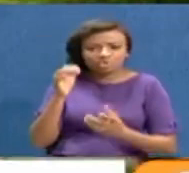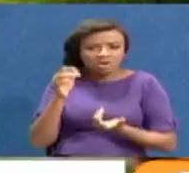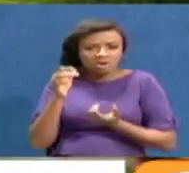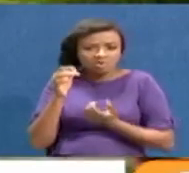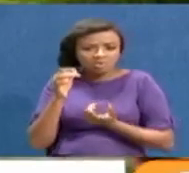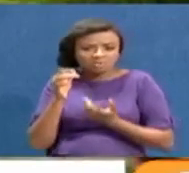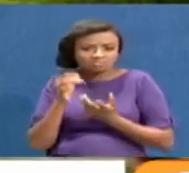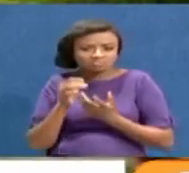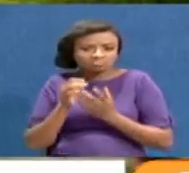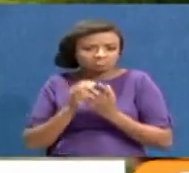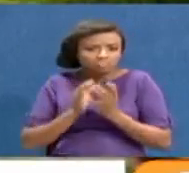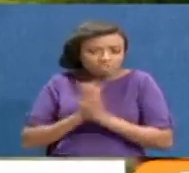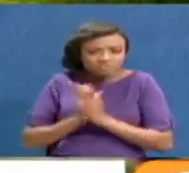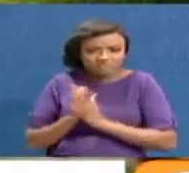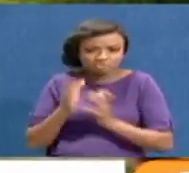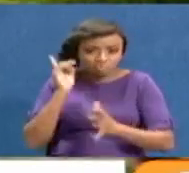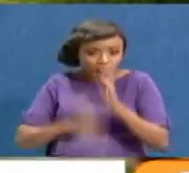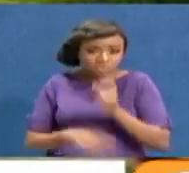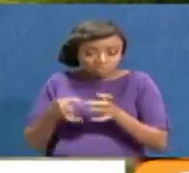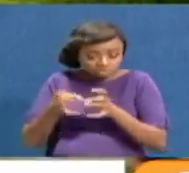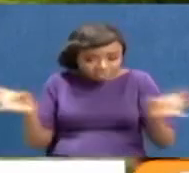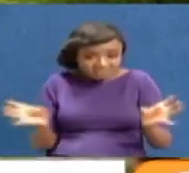use this document as a mobilization tool to